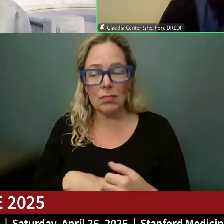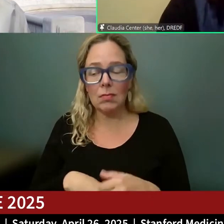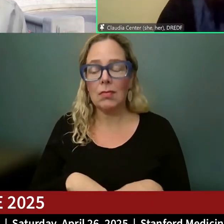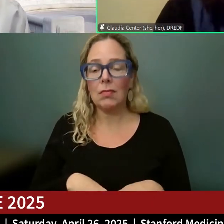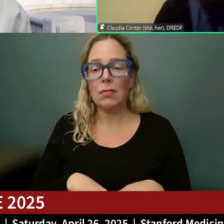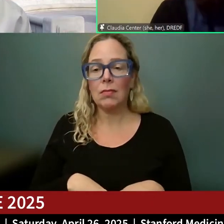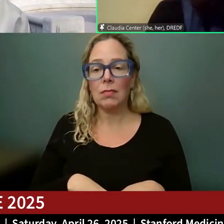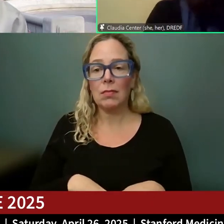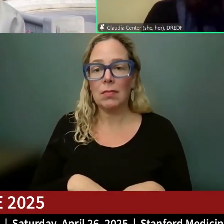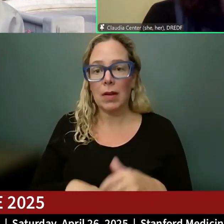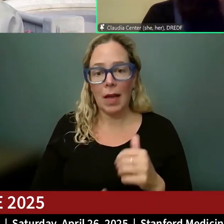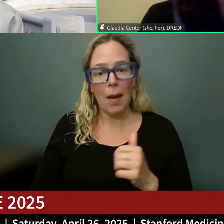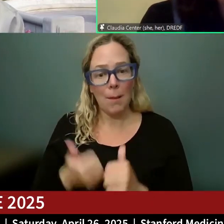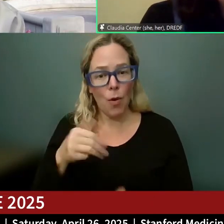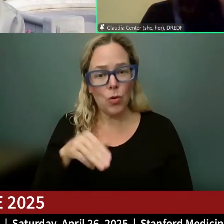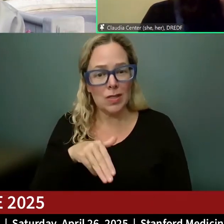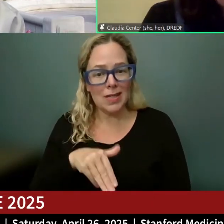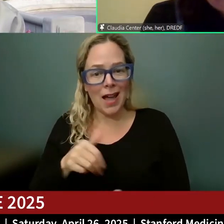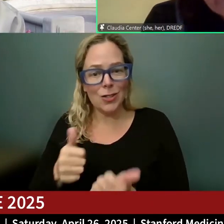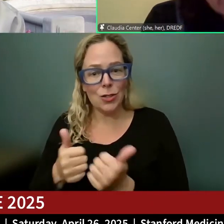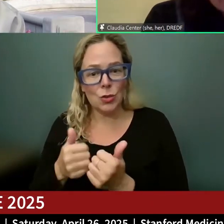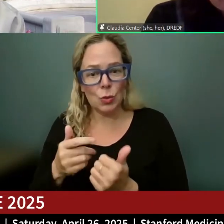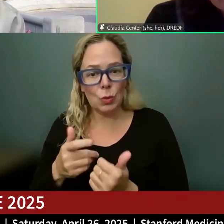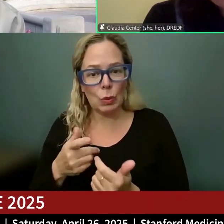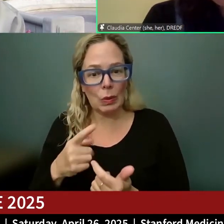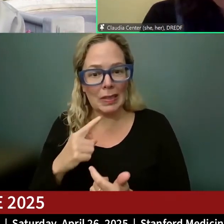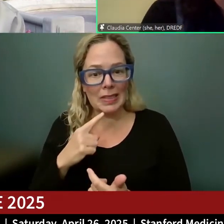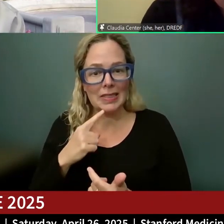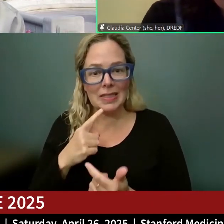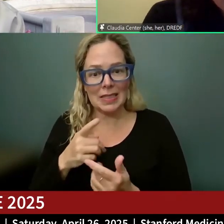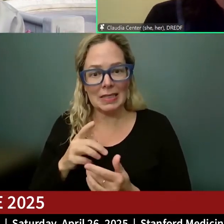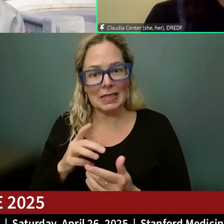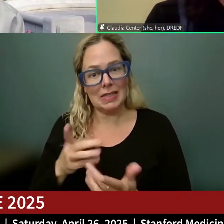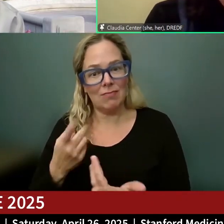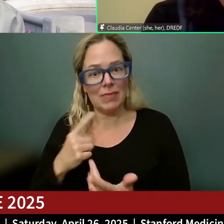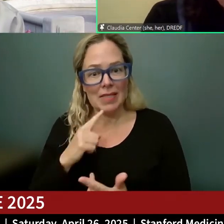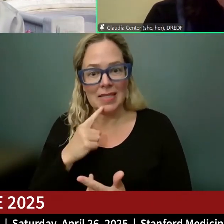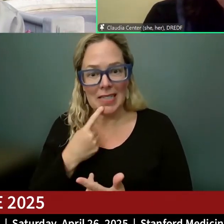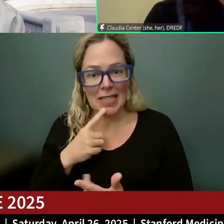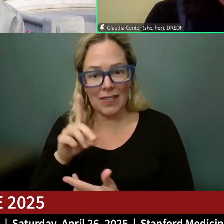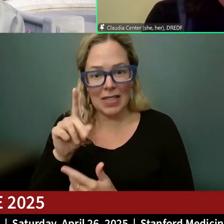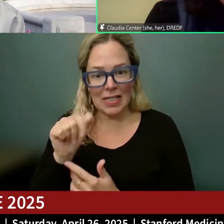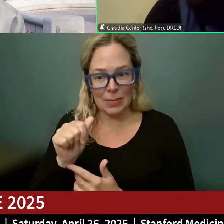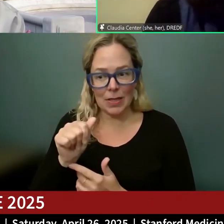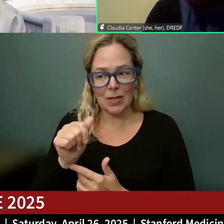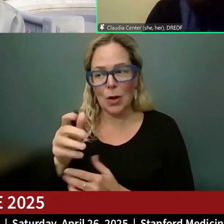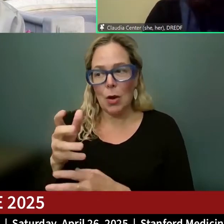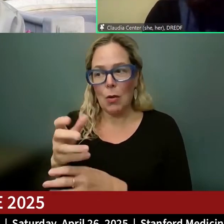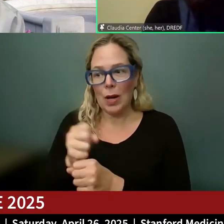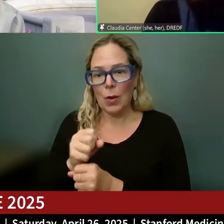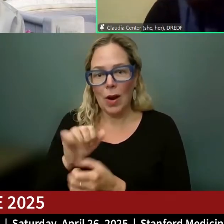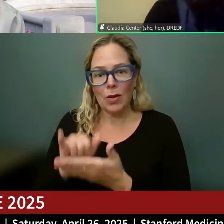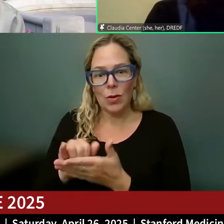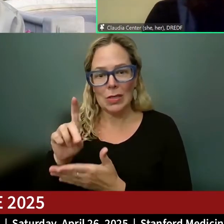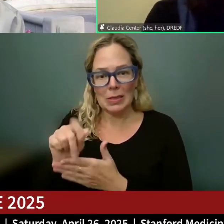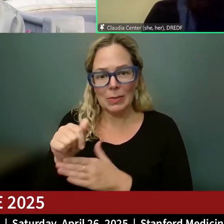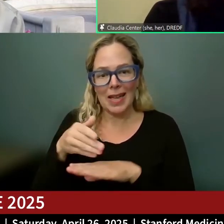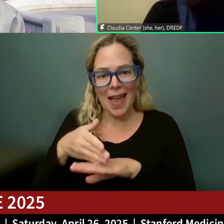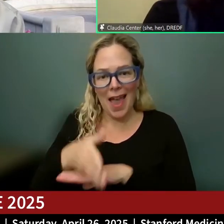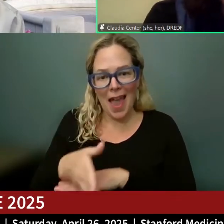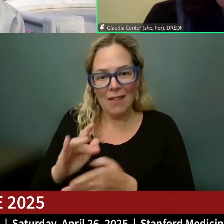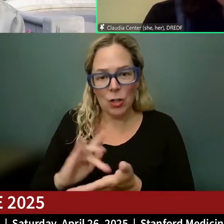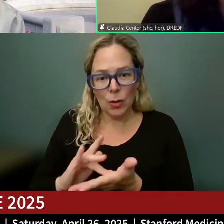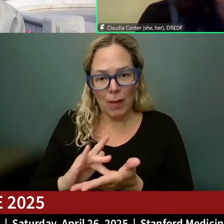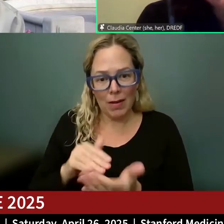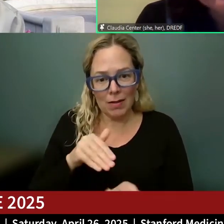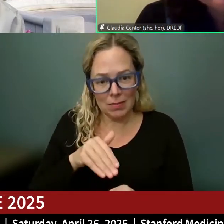have significant disabilities acquired their disabilities after they went to medical school. We do have some deaf